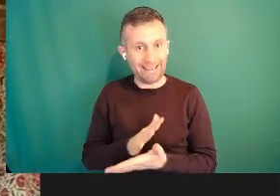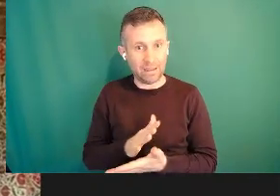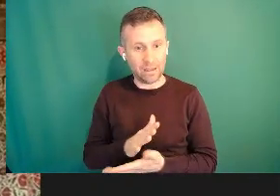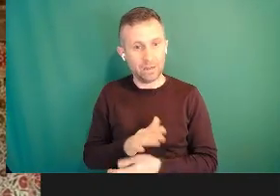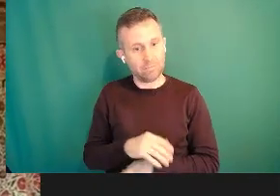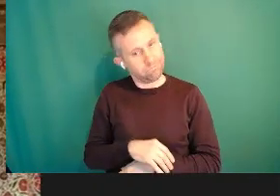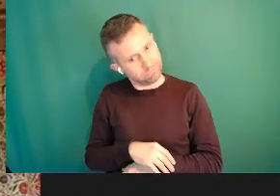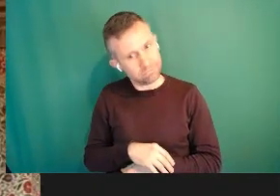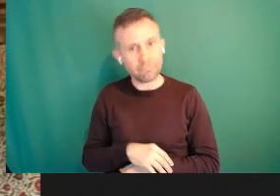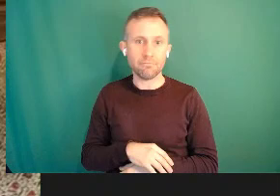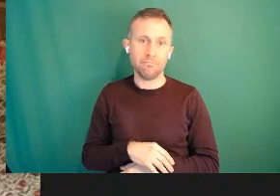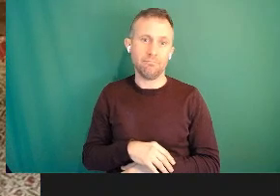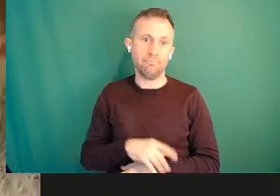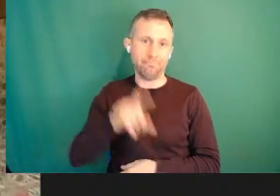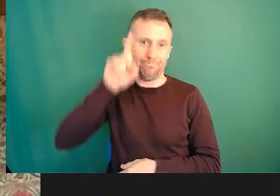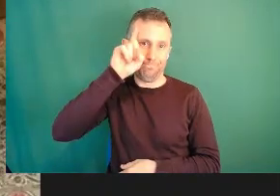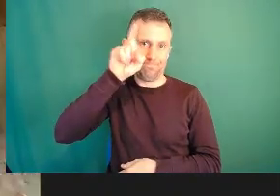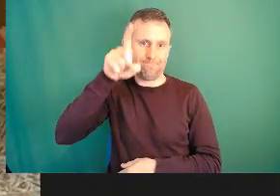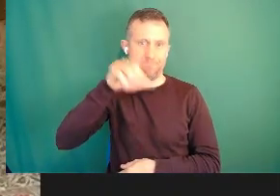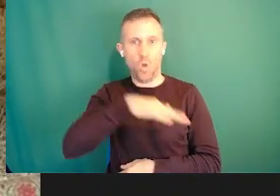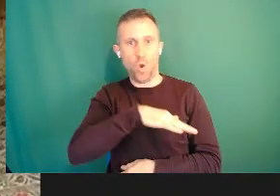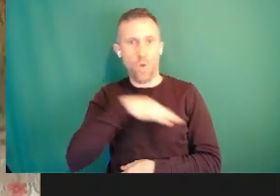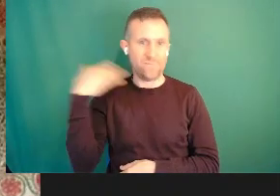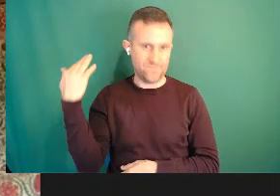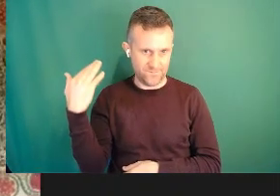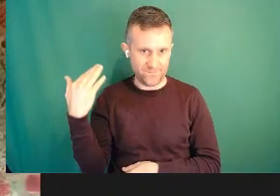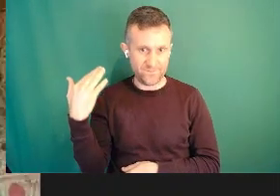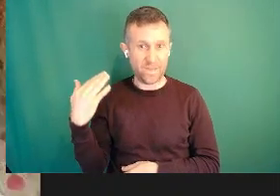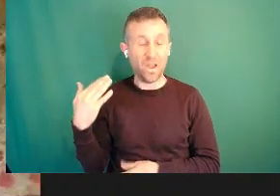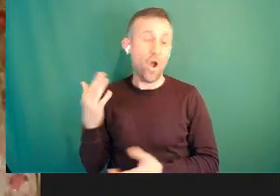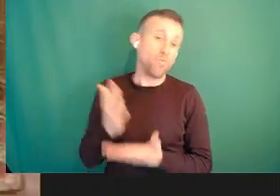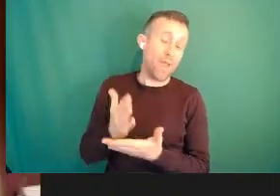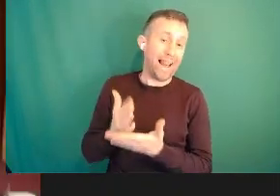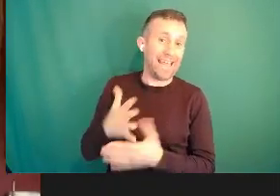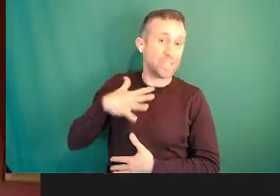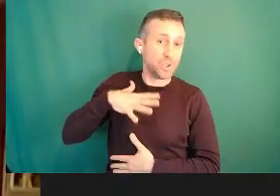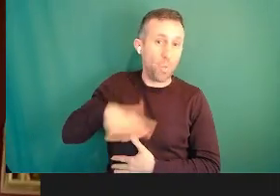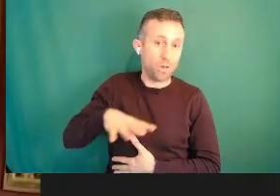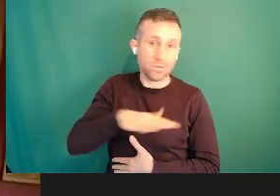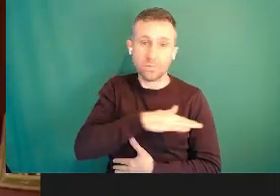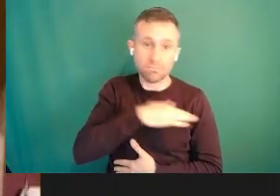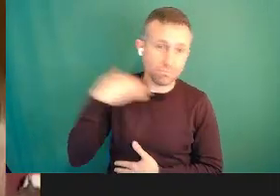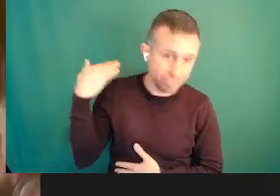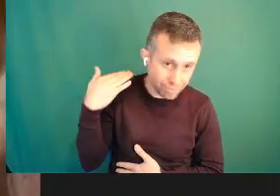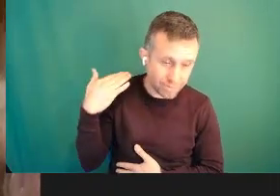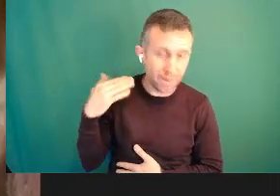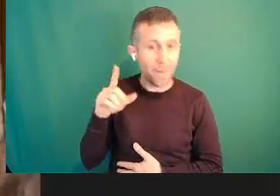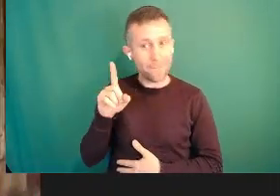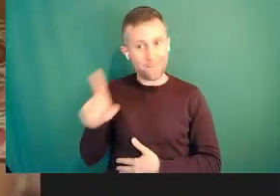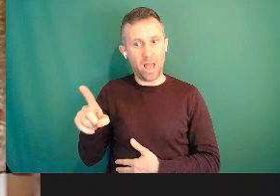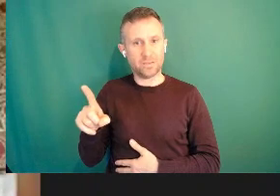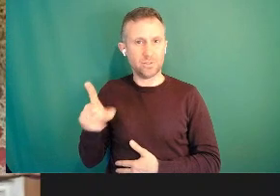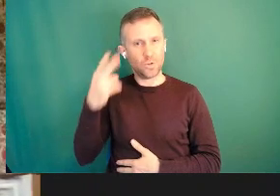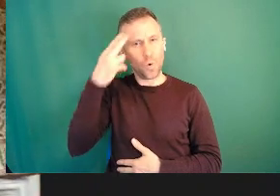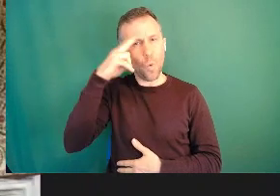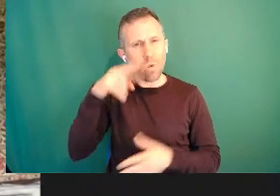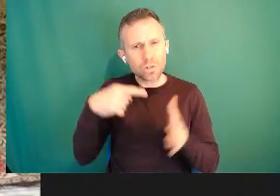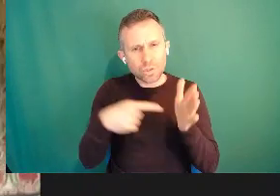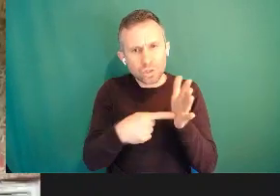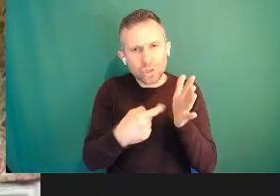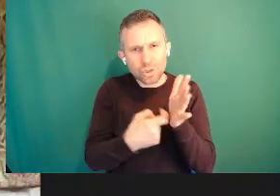it was perceived to be treason that he hadn't followed her instructions. And so he was